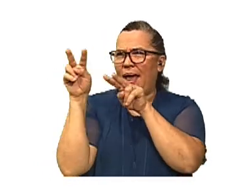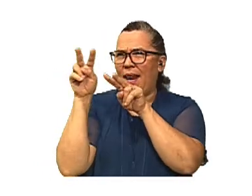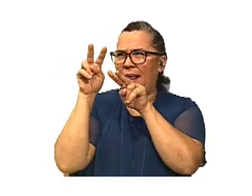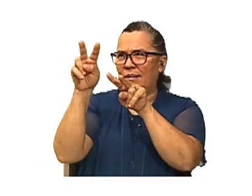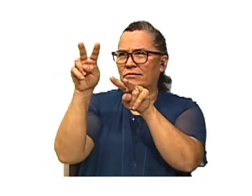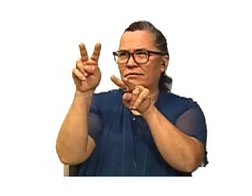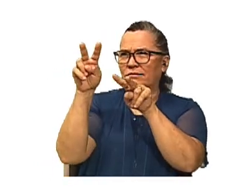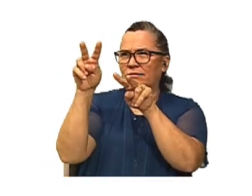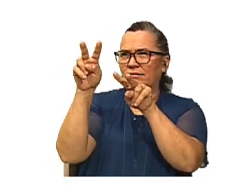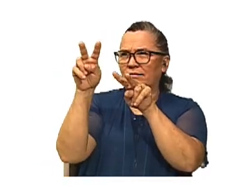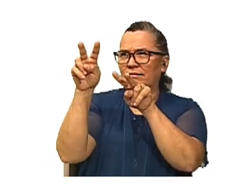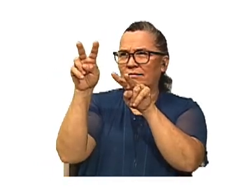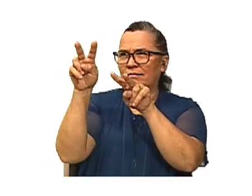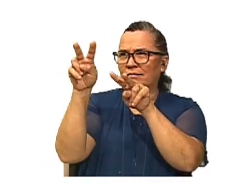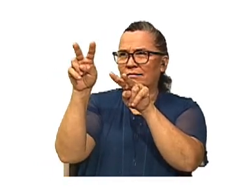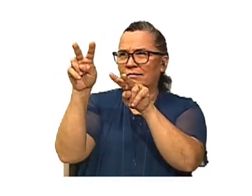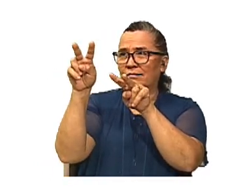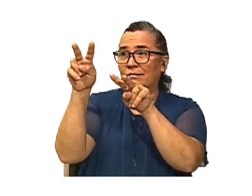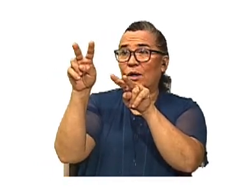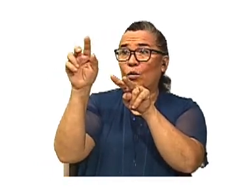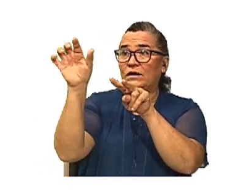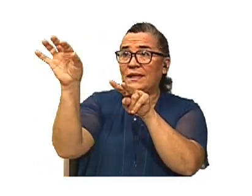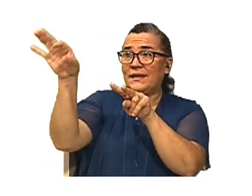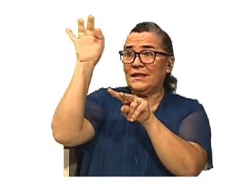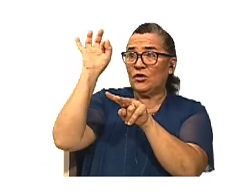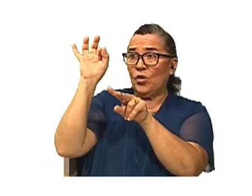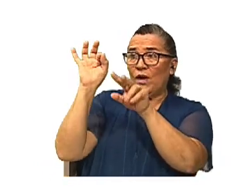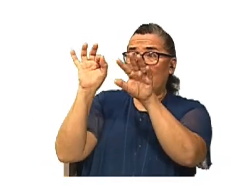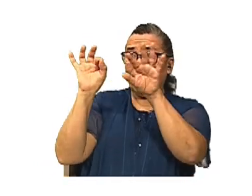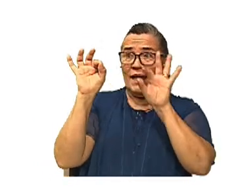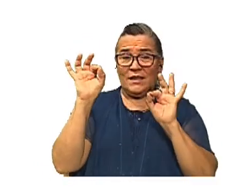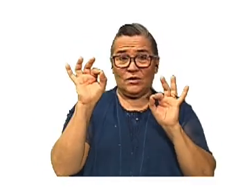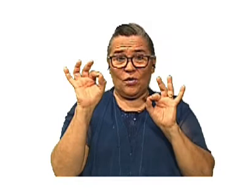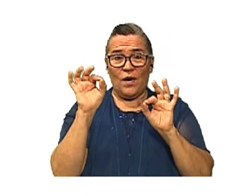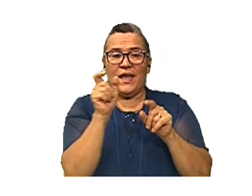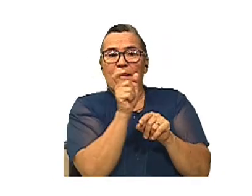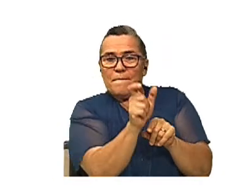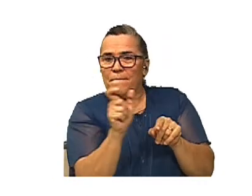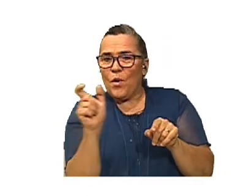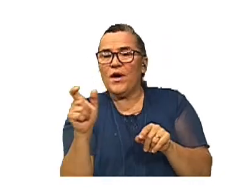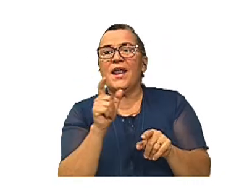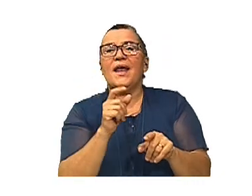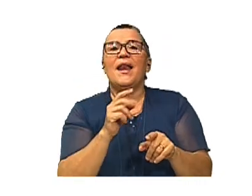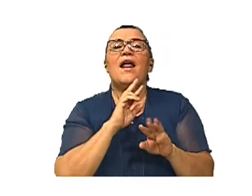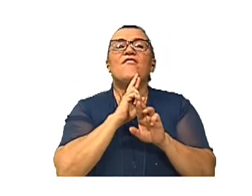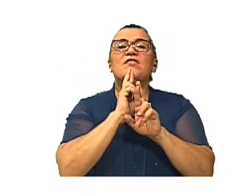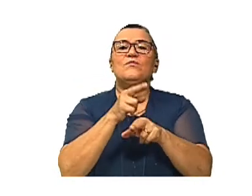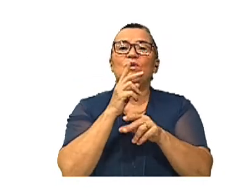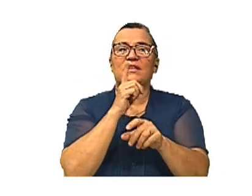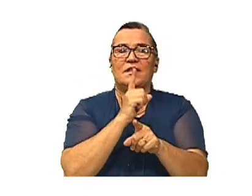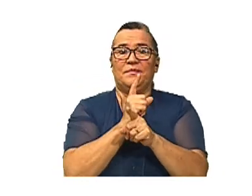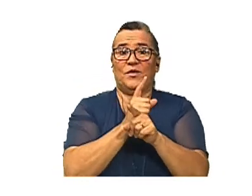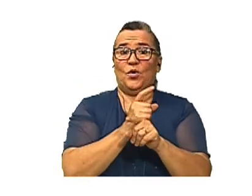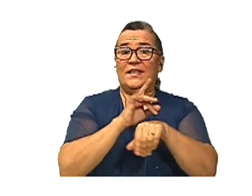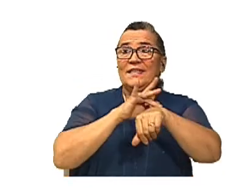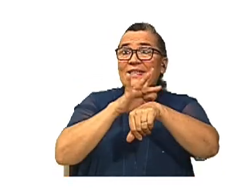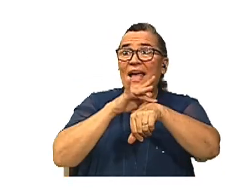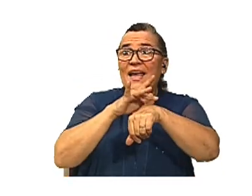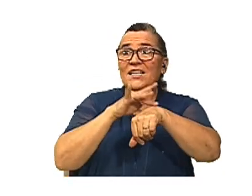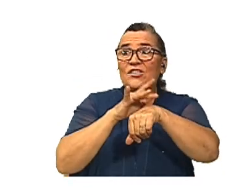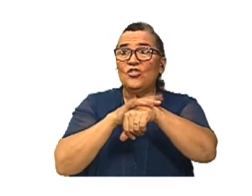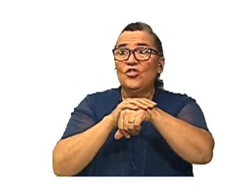to fill in the blanks, and you are going to find the correct answers. Let's repeat then. Texture,